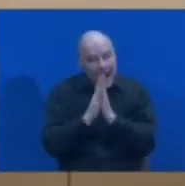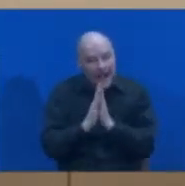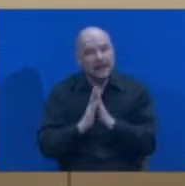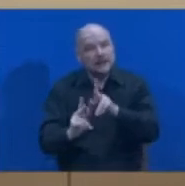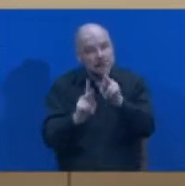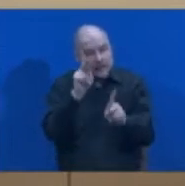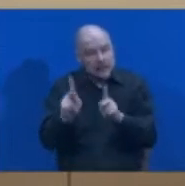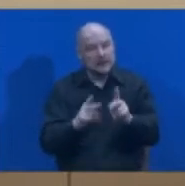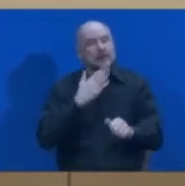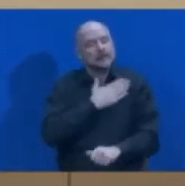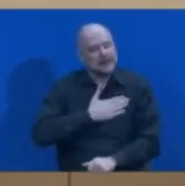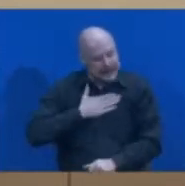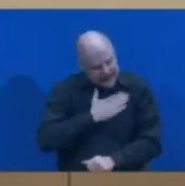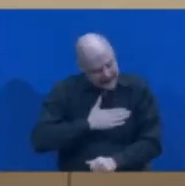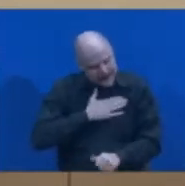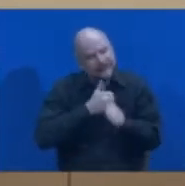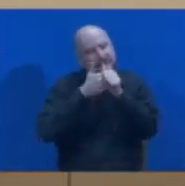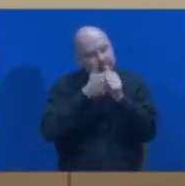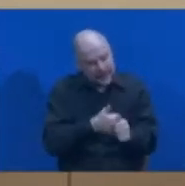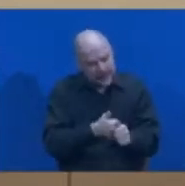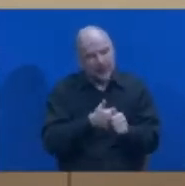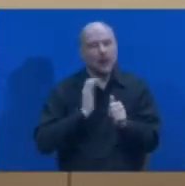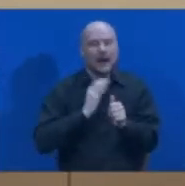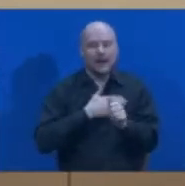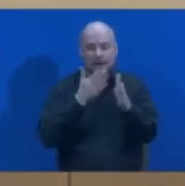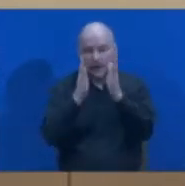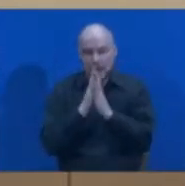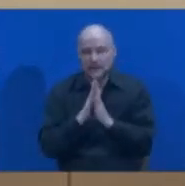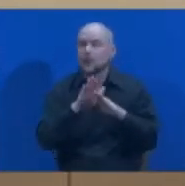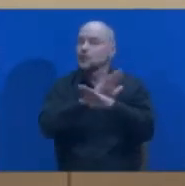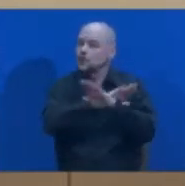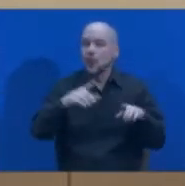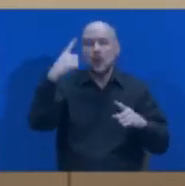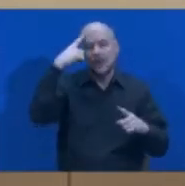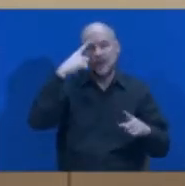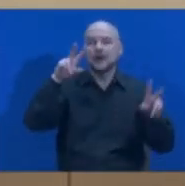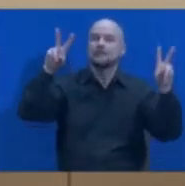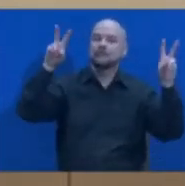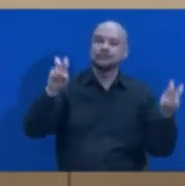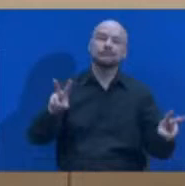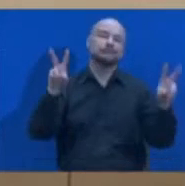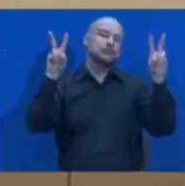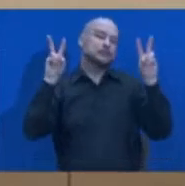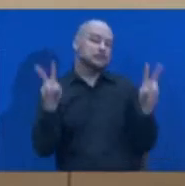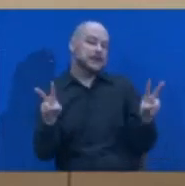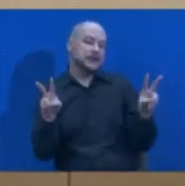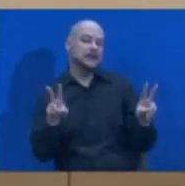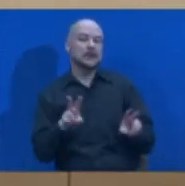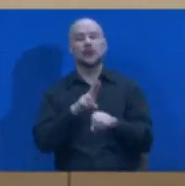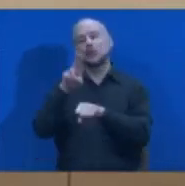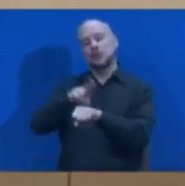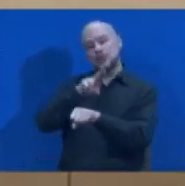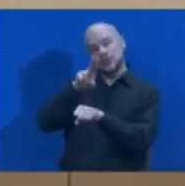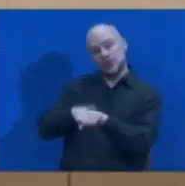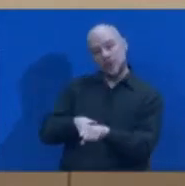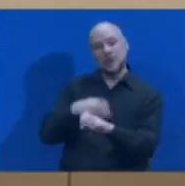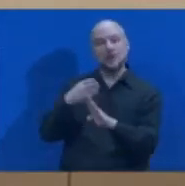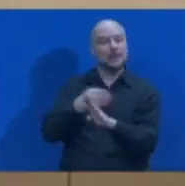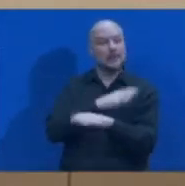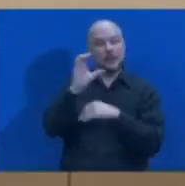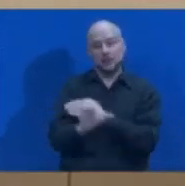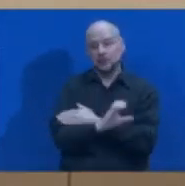for us and not to act as if we're going back to the way things were before